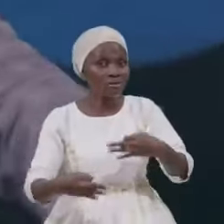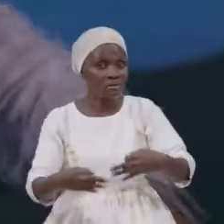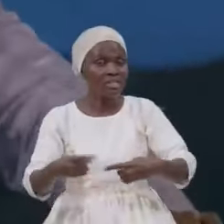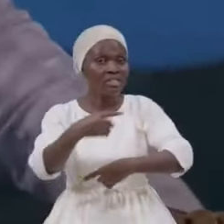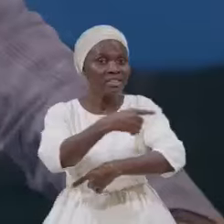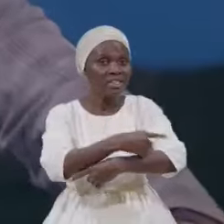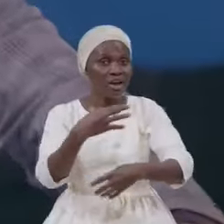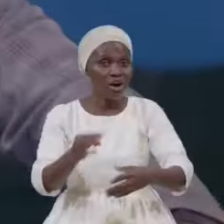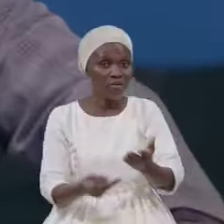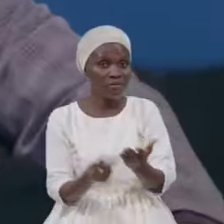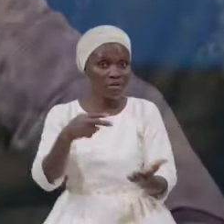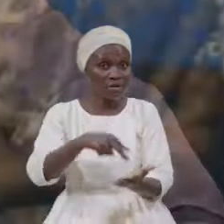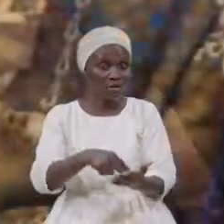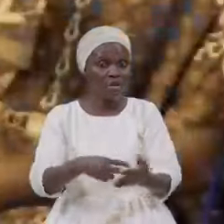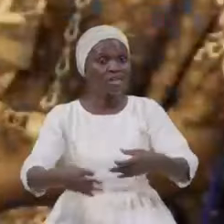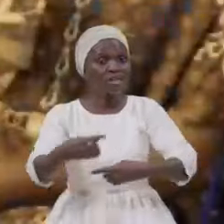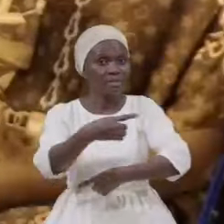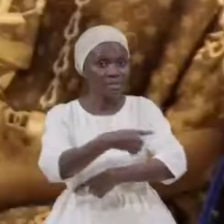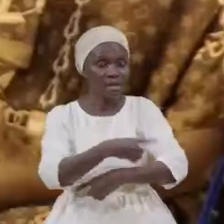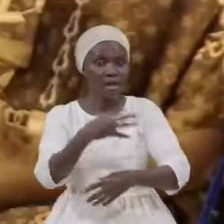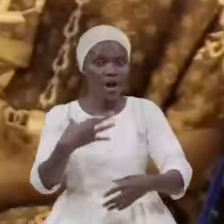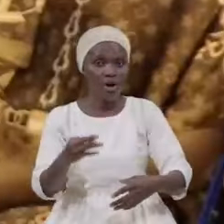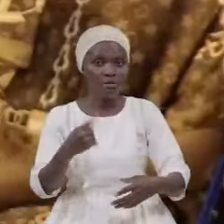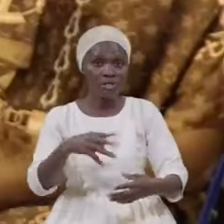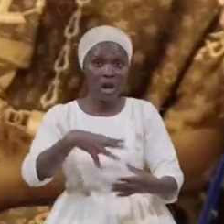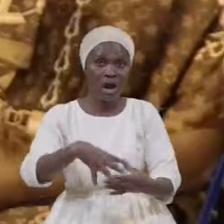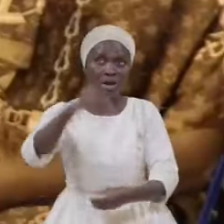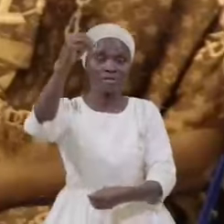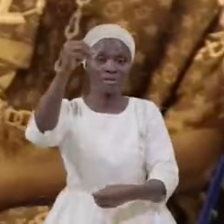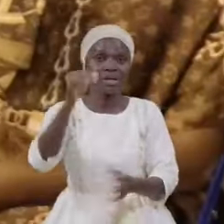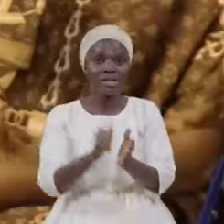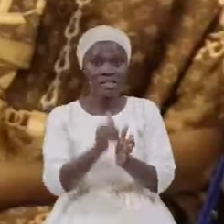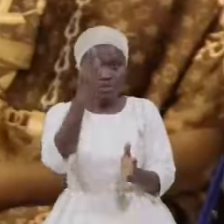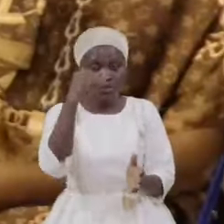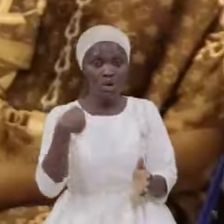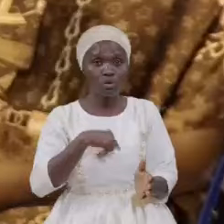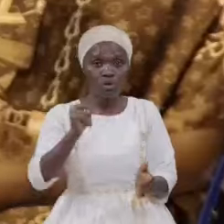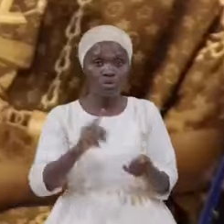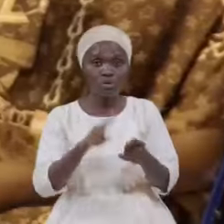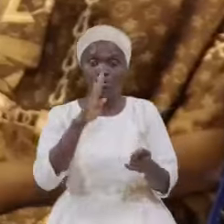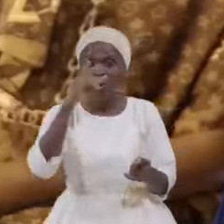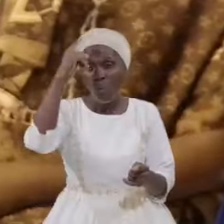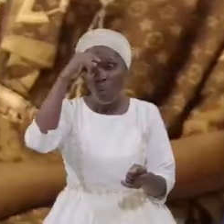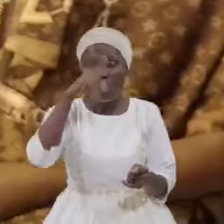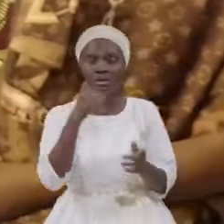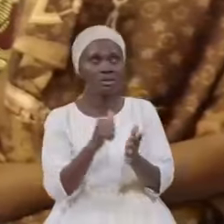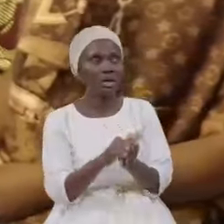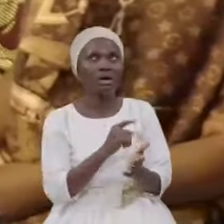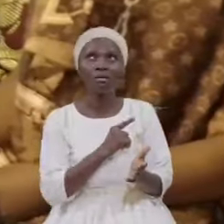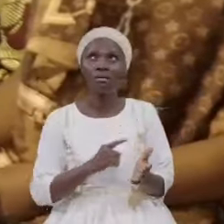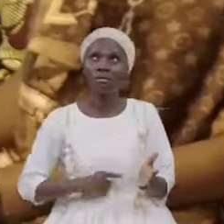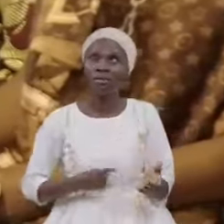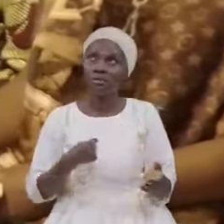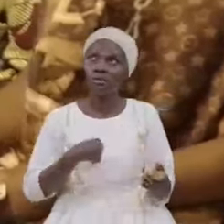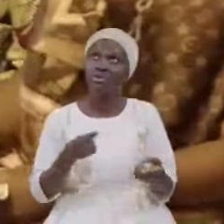we need to be wise today and say, Lord, I want to be ready. I'm reading from